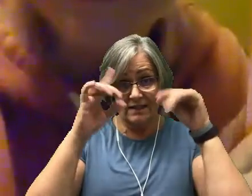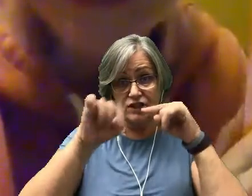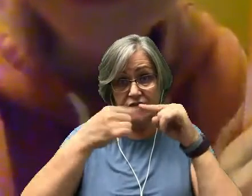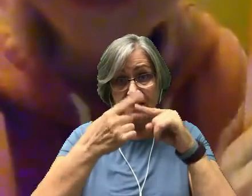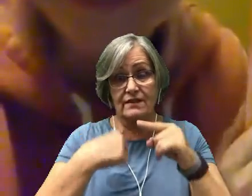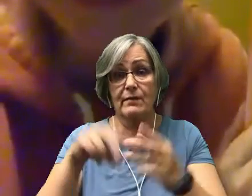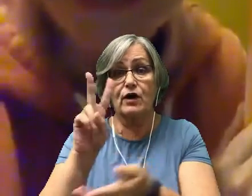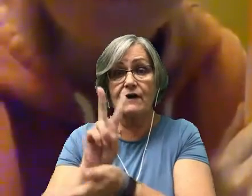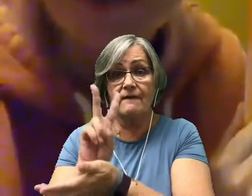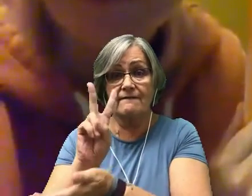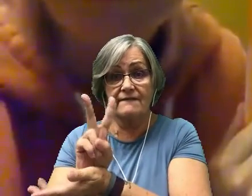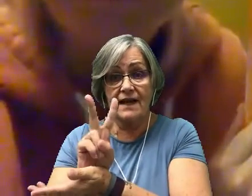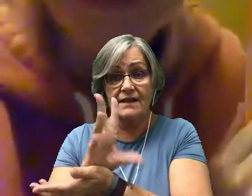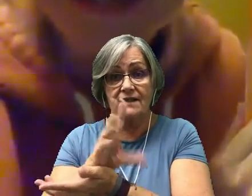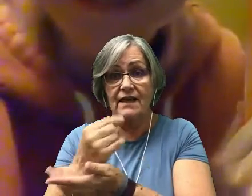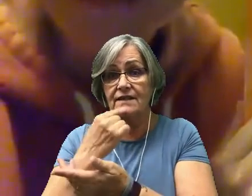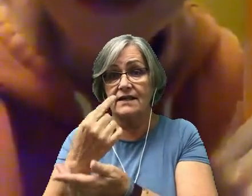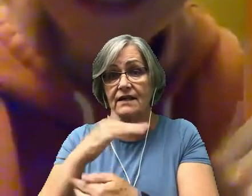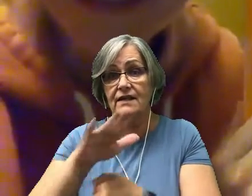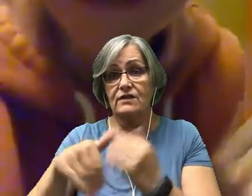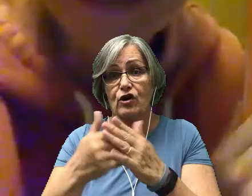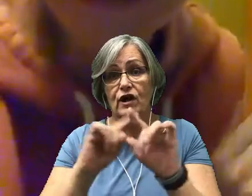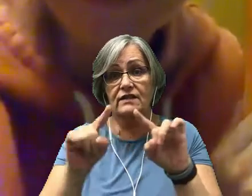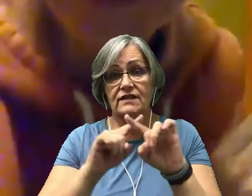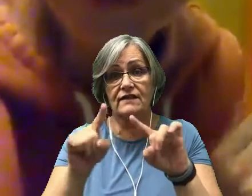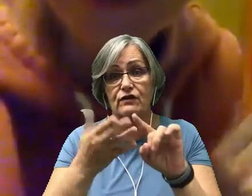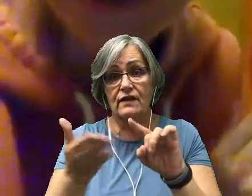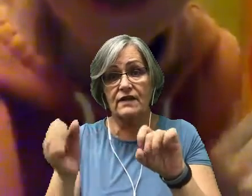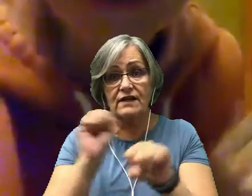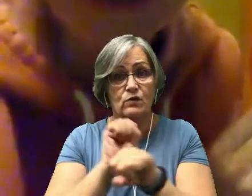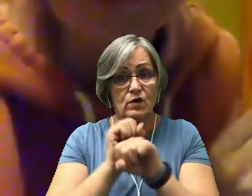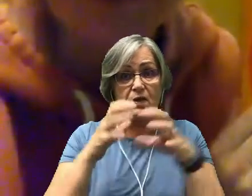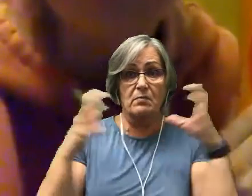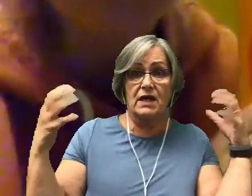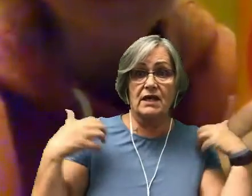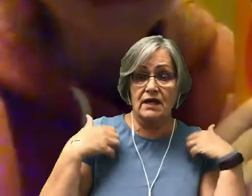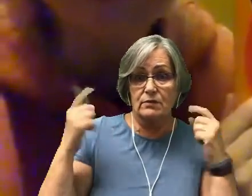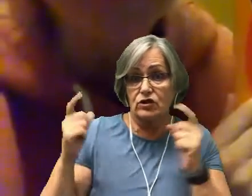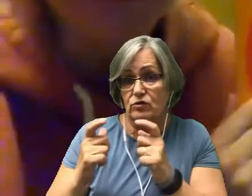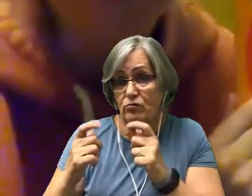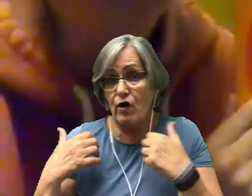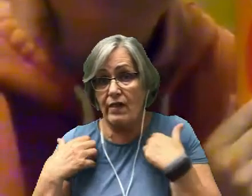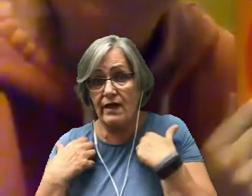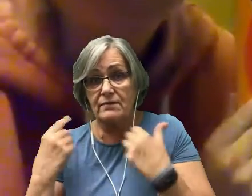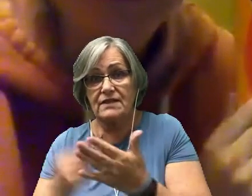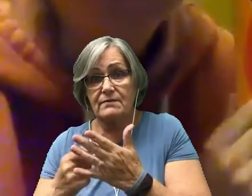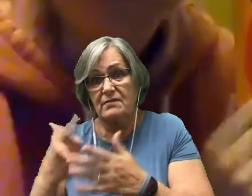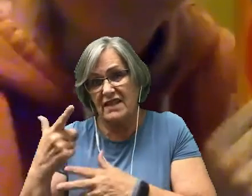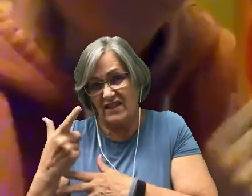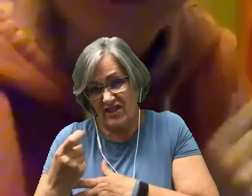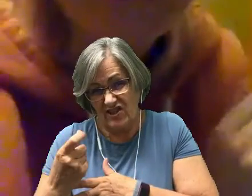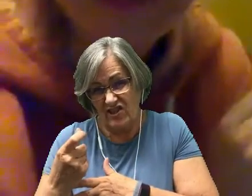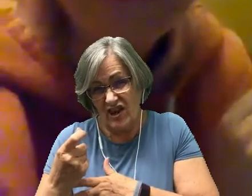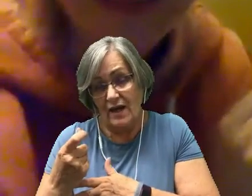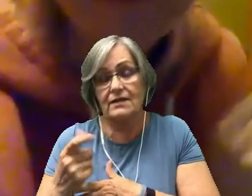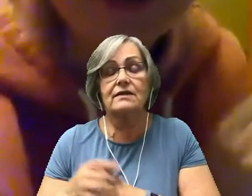This is teaching us about vets, right? And it's telling us all sorts of things. They can work with big animals. They can work with small animals.